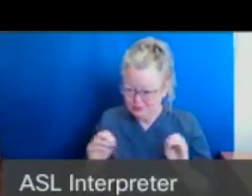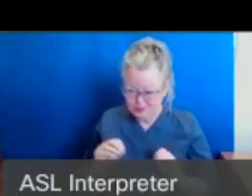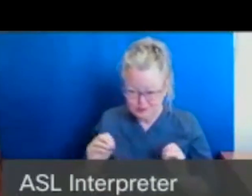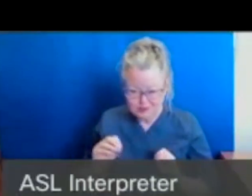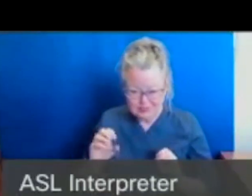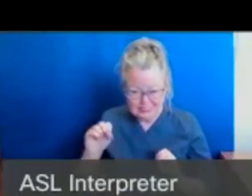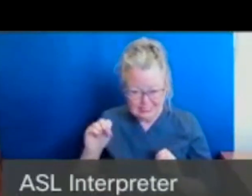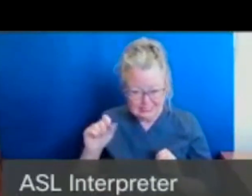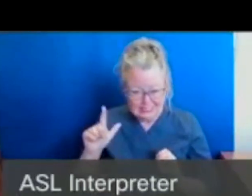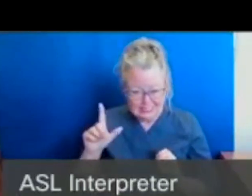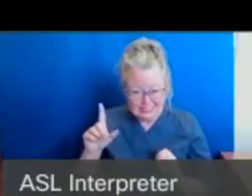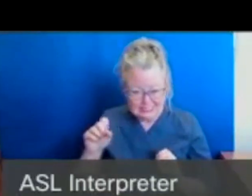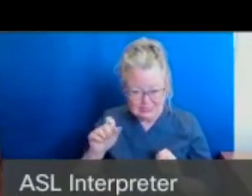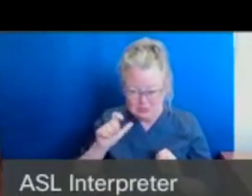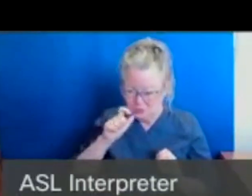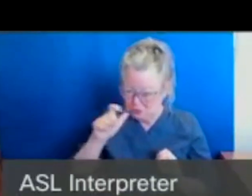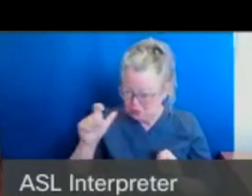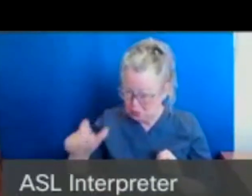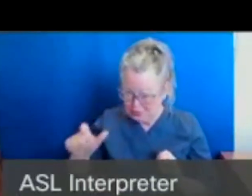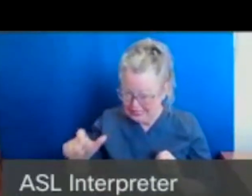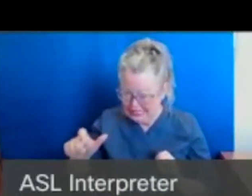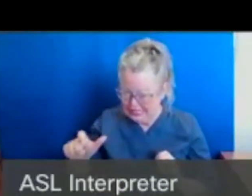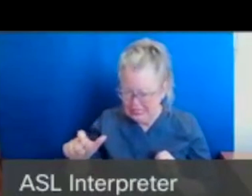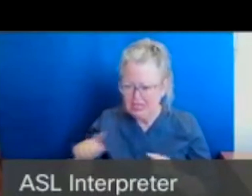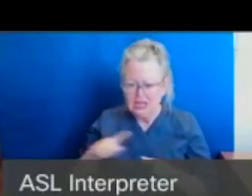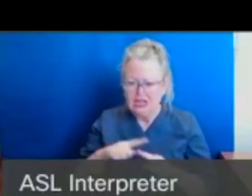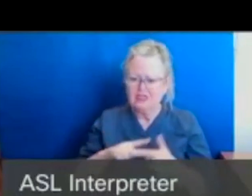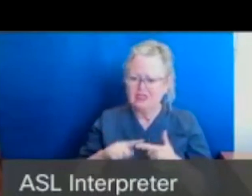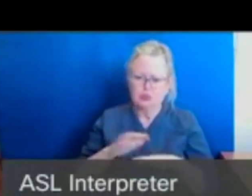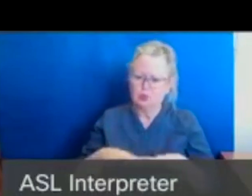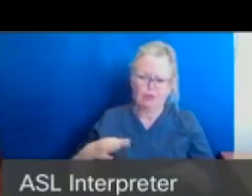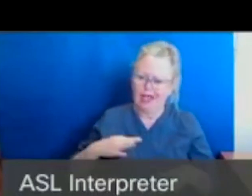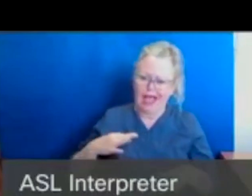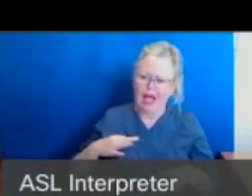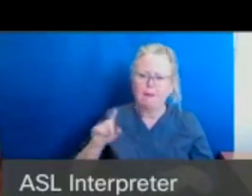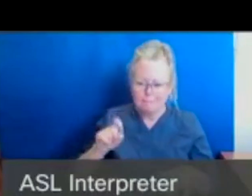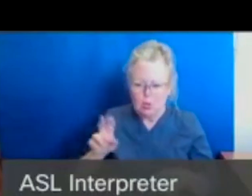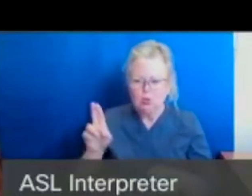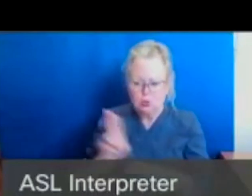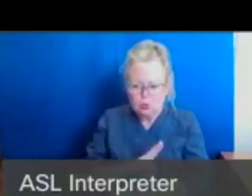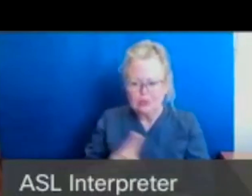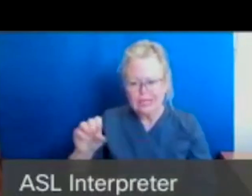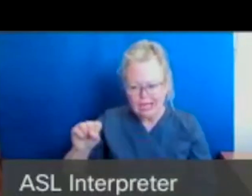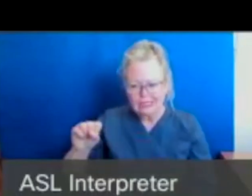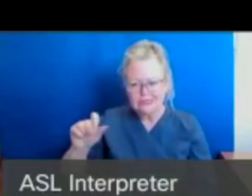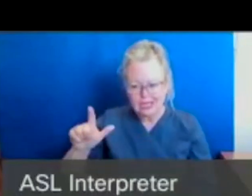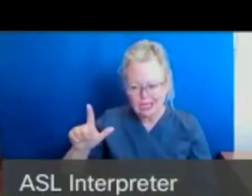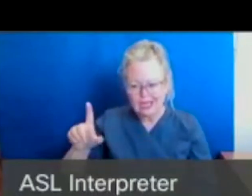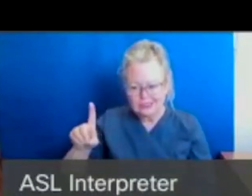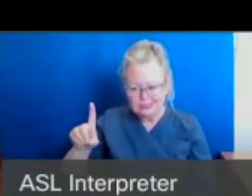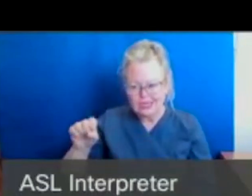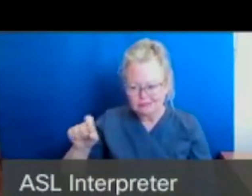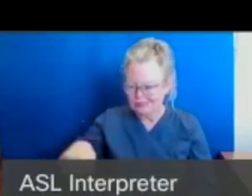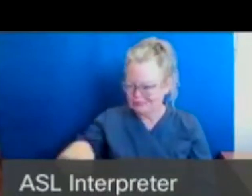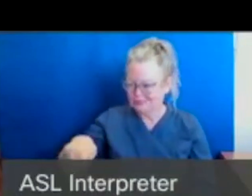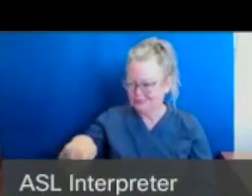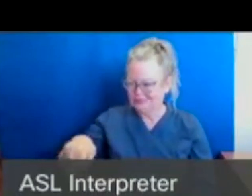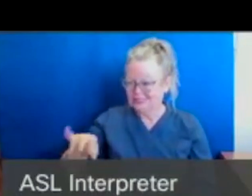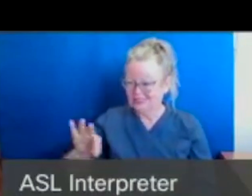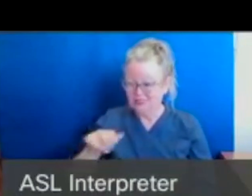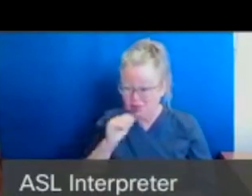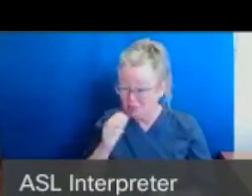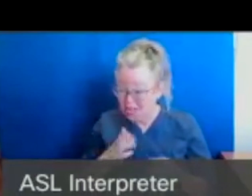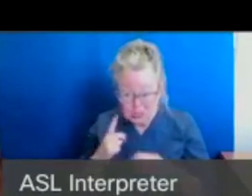SLDS, then this is not the venue for that particular research application. But